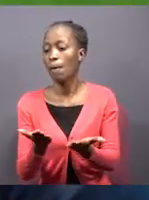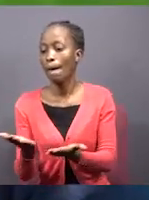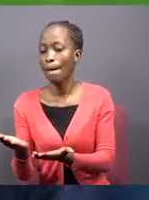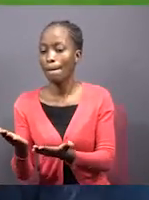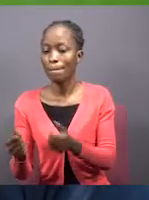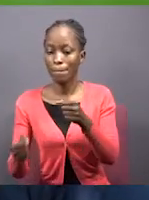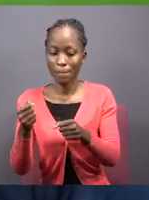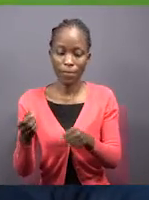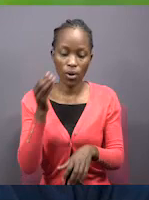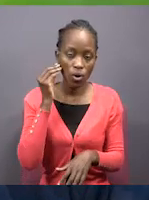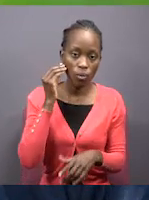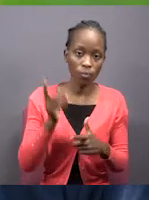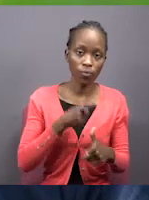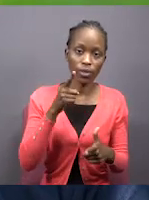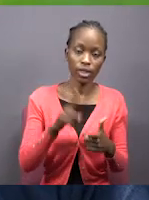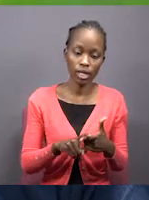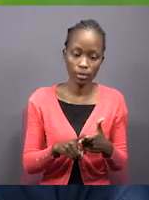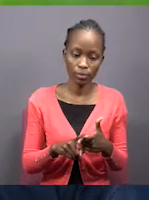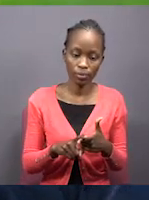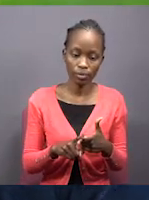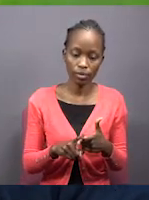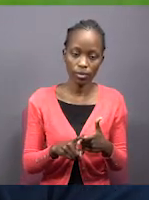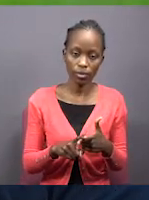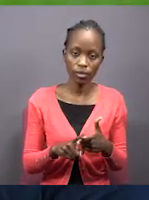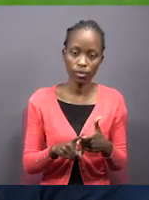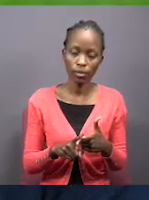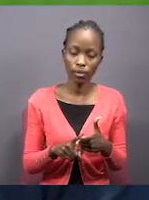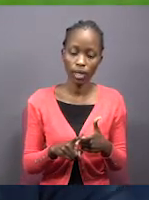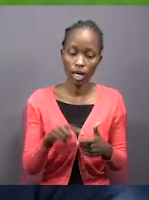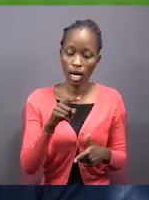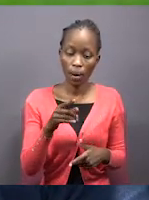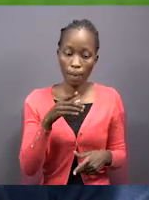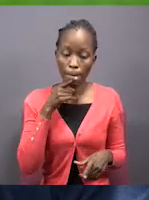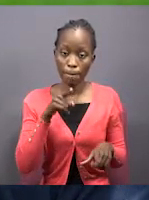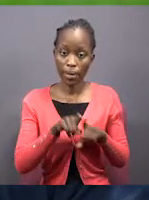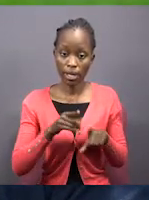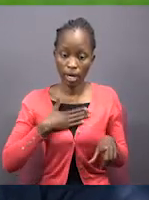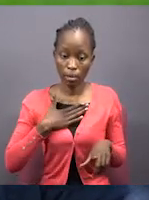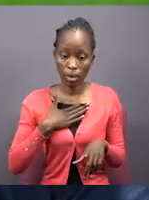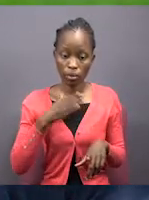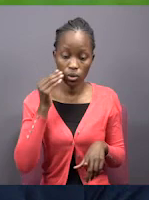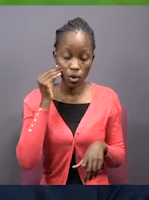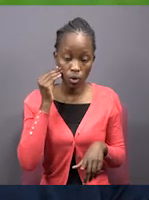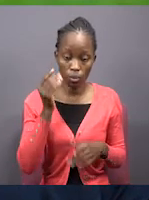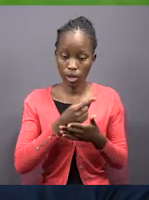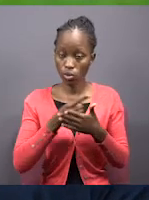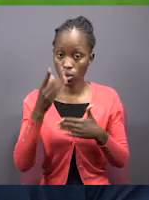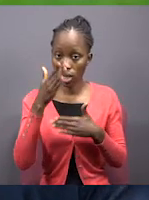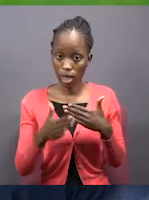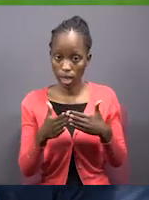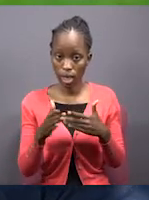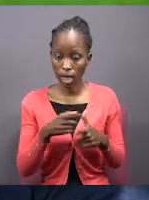he spent at home at the weekend. So he was admitted on Monday and